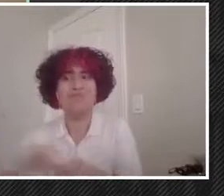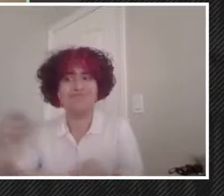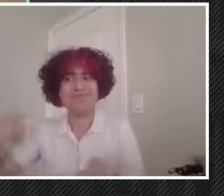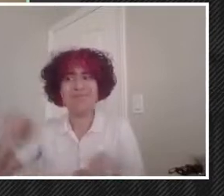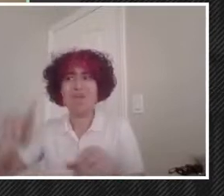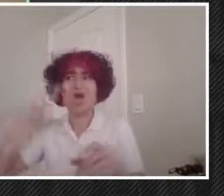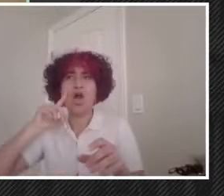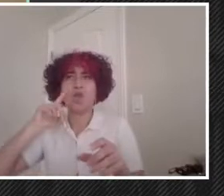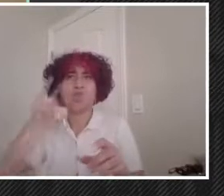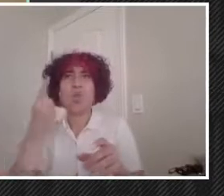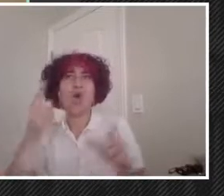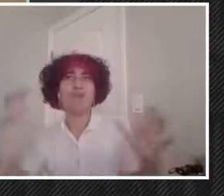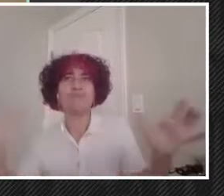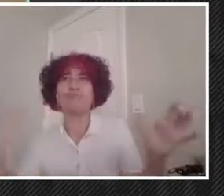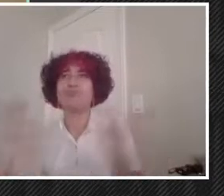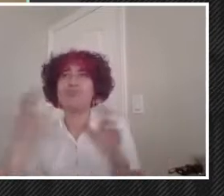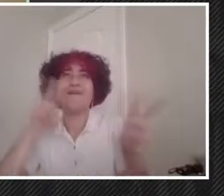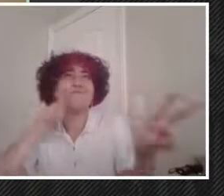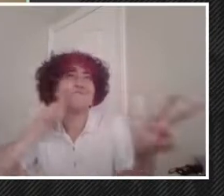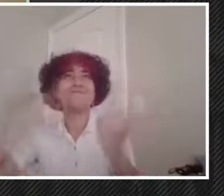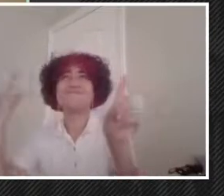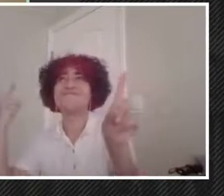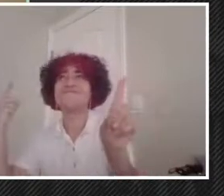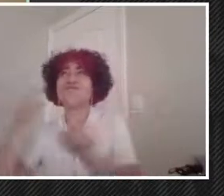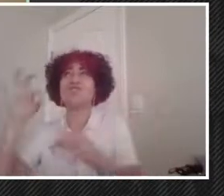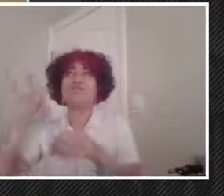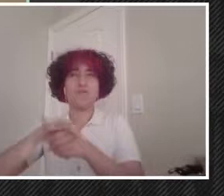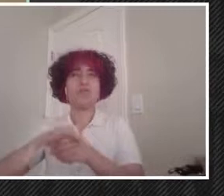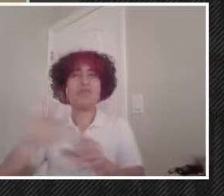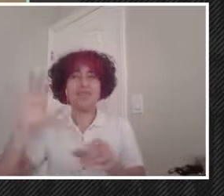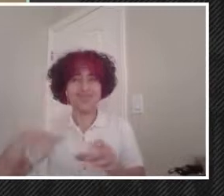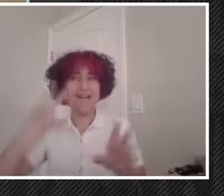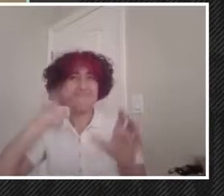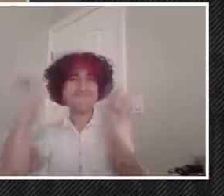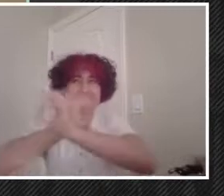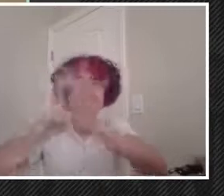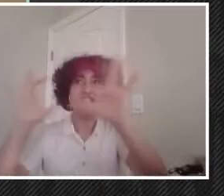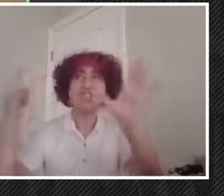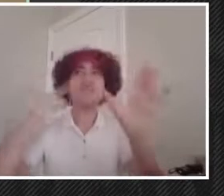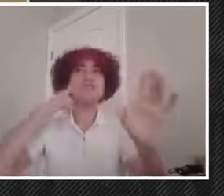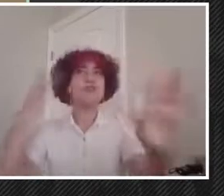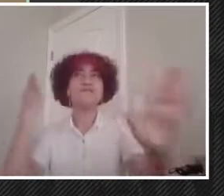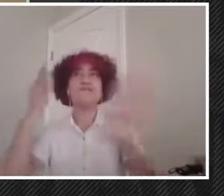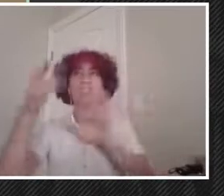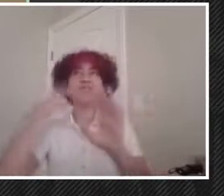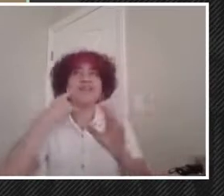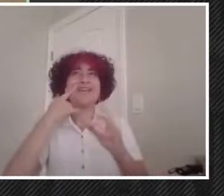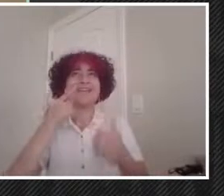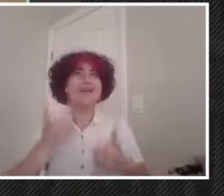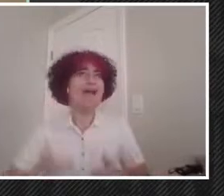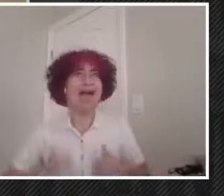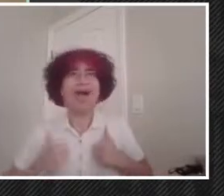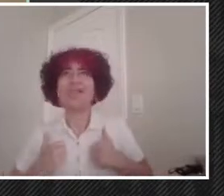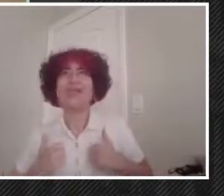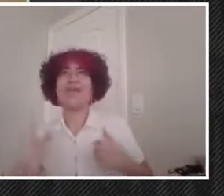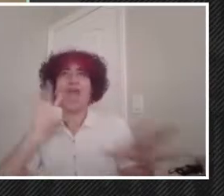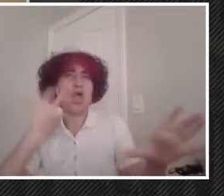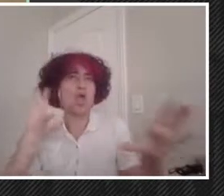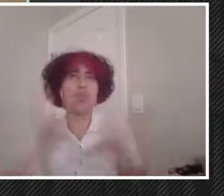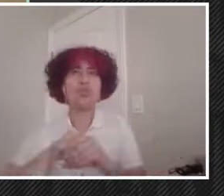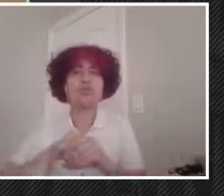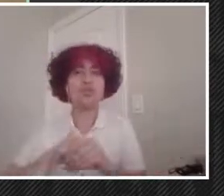of a peaceful, thriving, healthy, inclusive future. So we built coalition, I would say first,